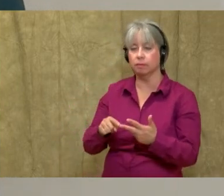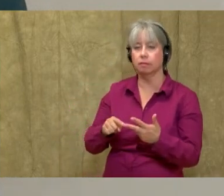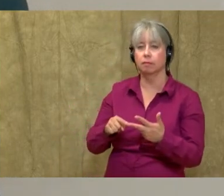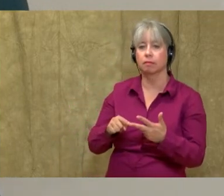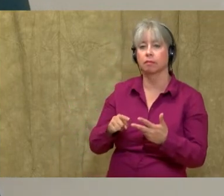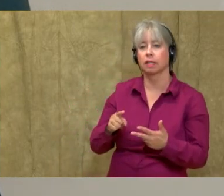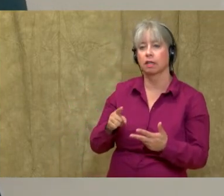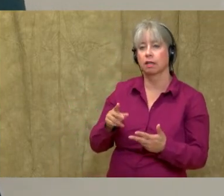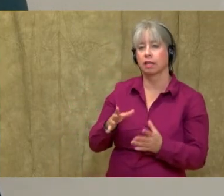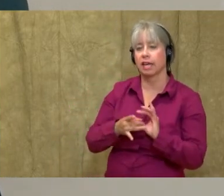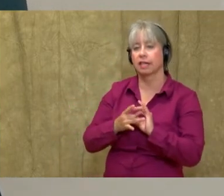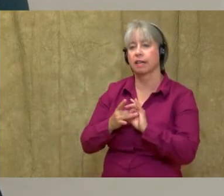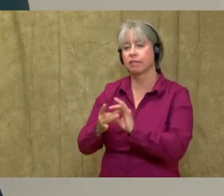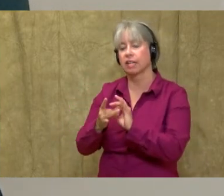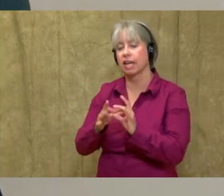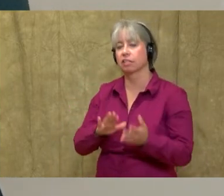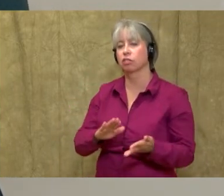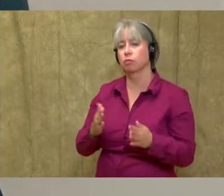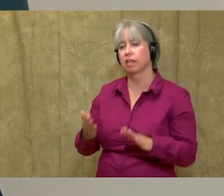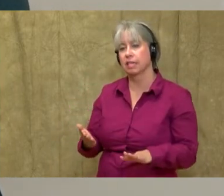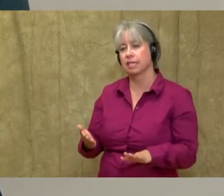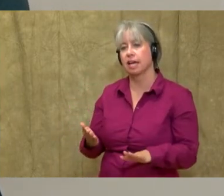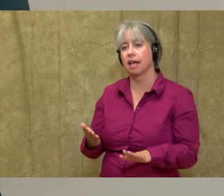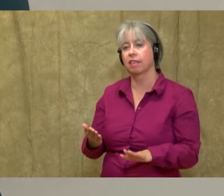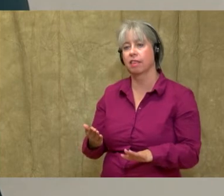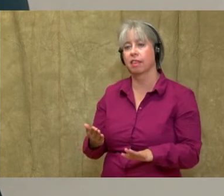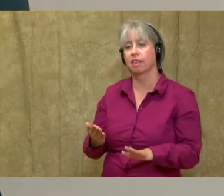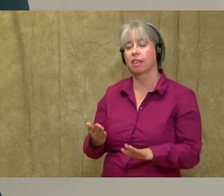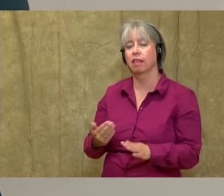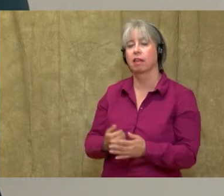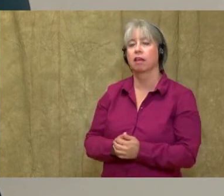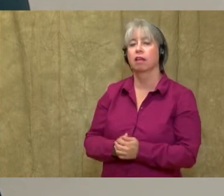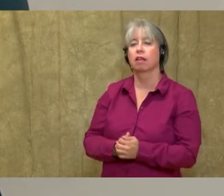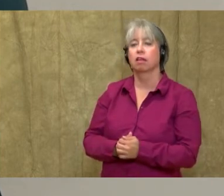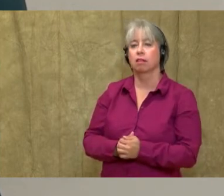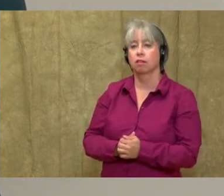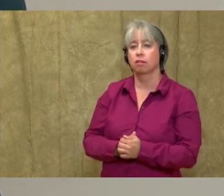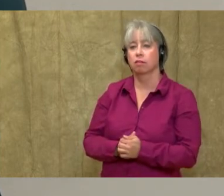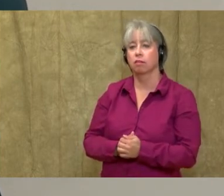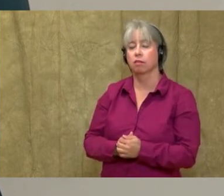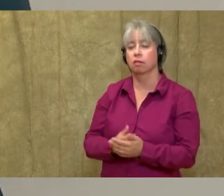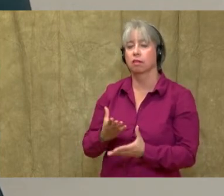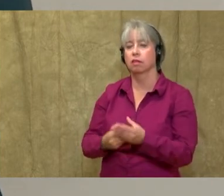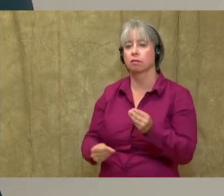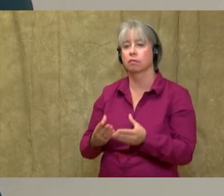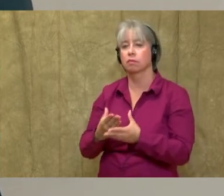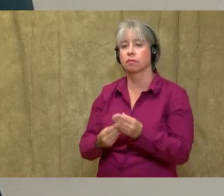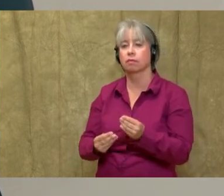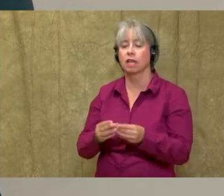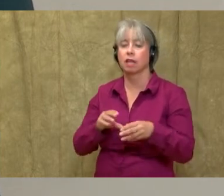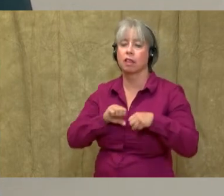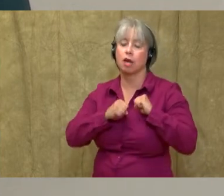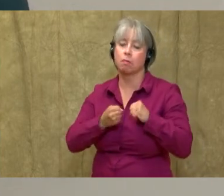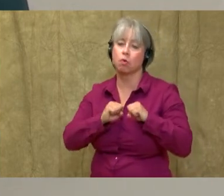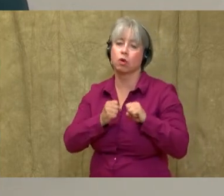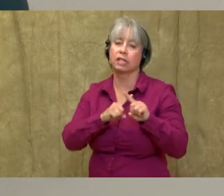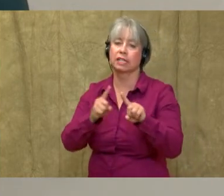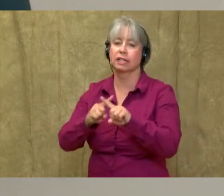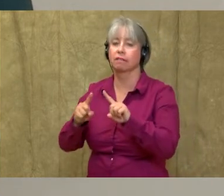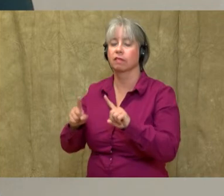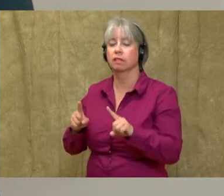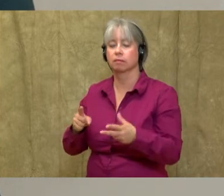deceased. This could be they may empathize with the people going through the pandemic a little bit differently. Lastly, financial hardship